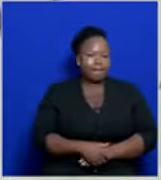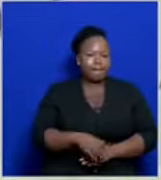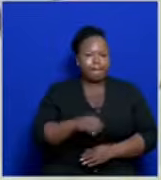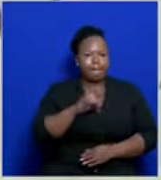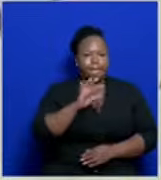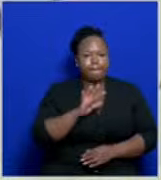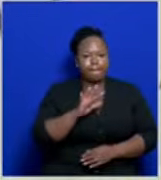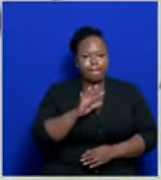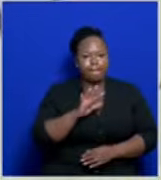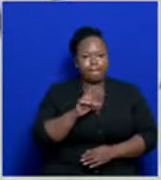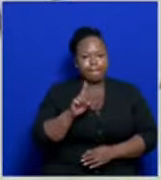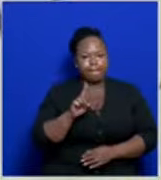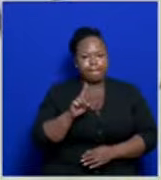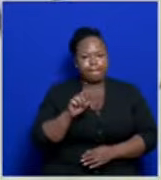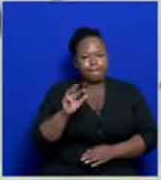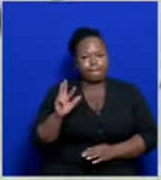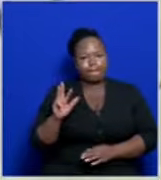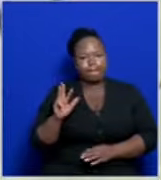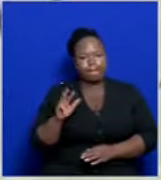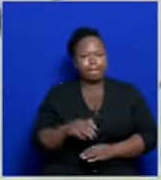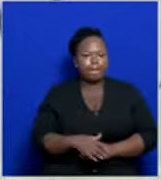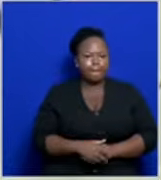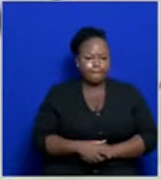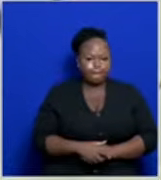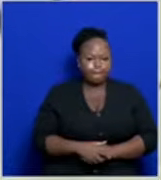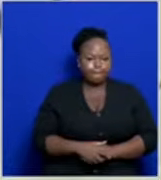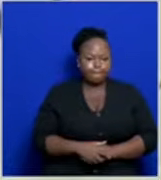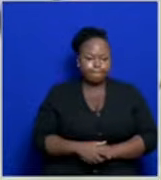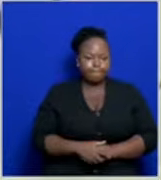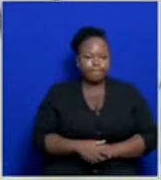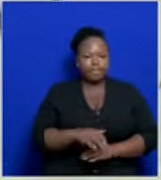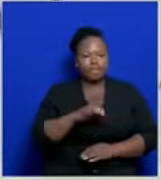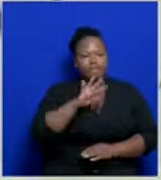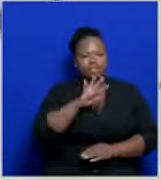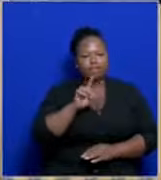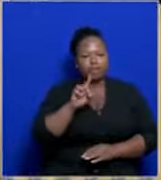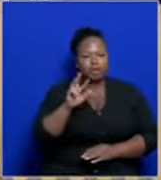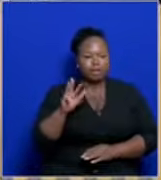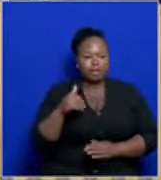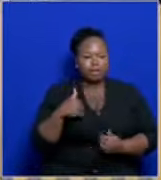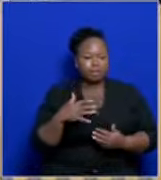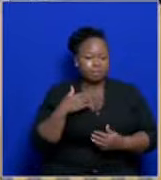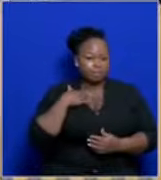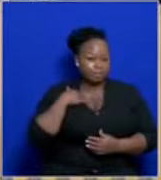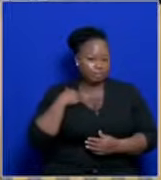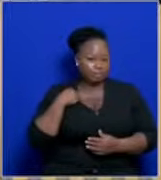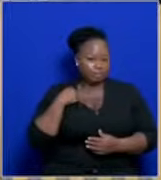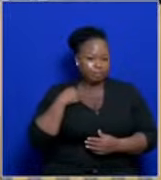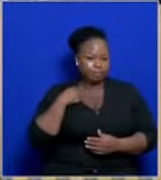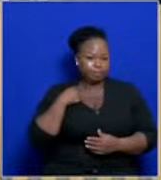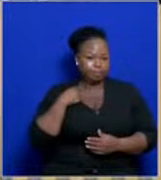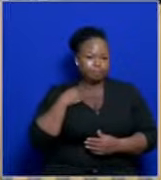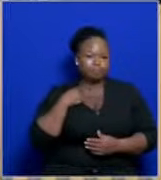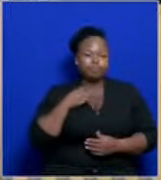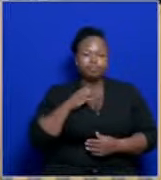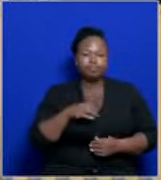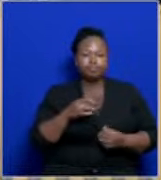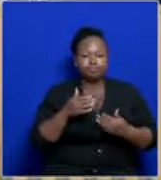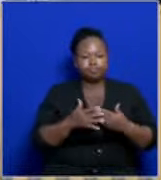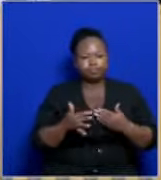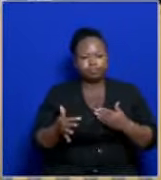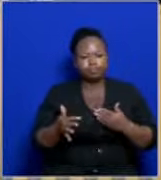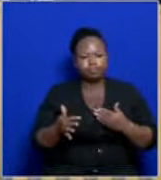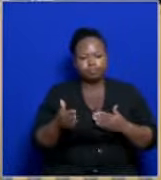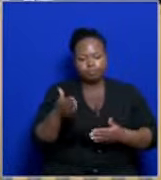519, thank you, Commissioners, at 519. And they go to 521.